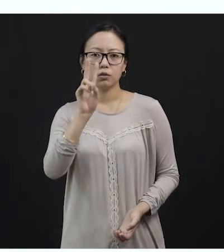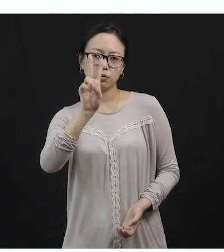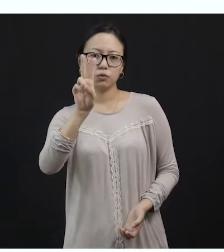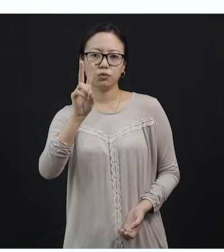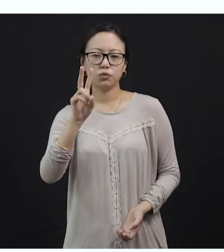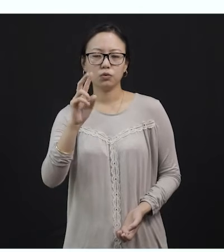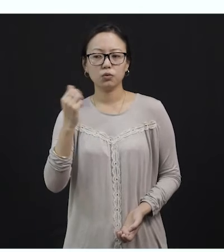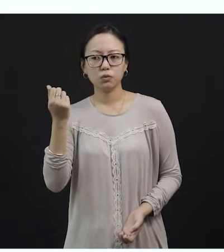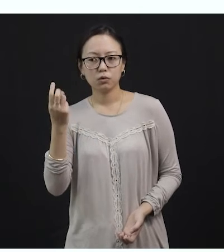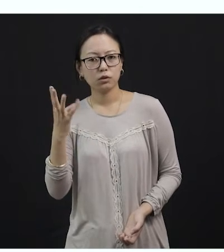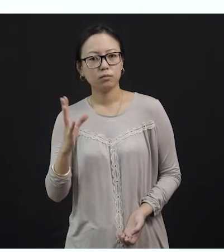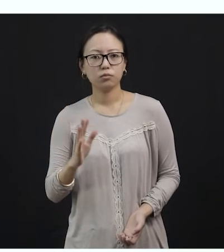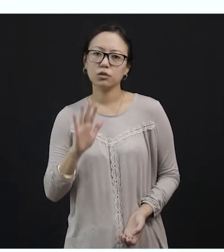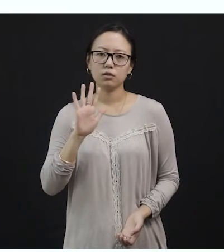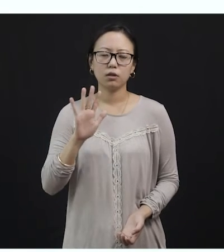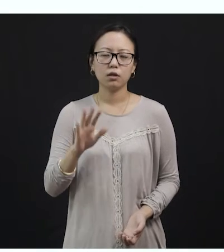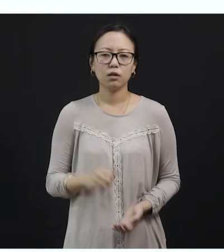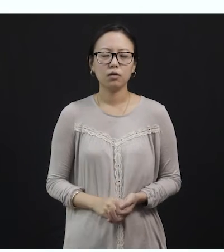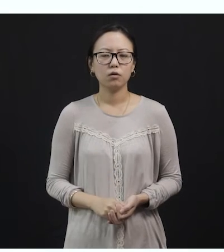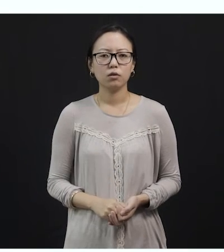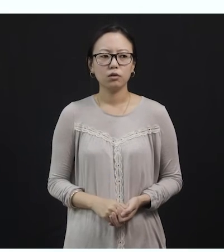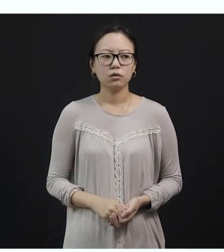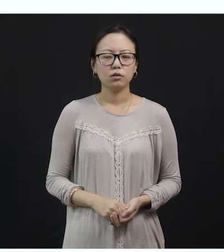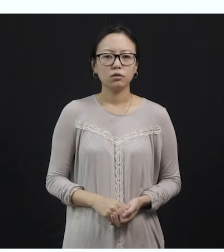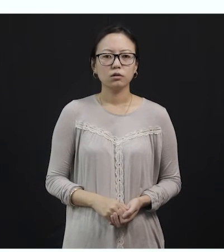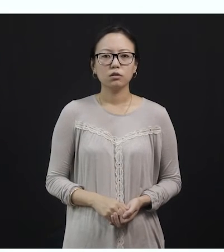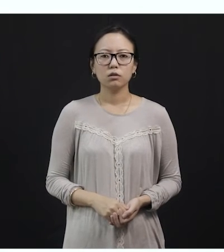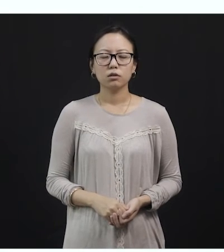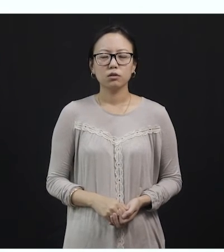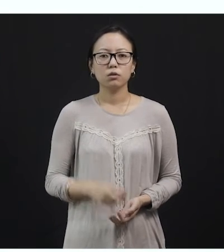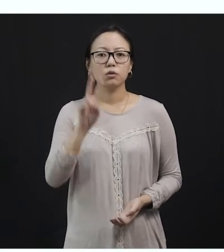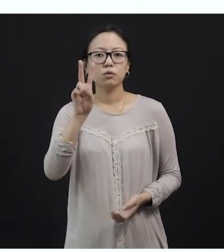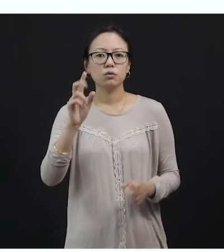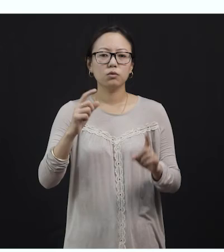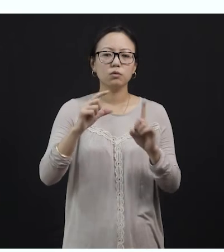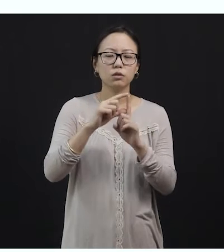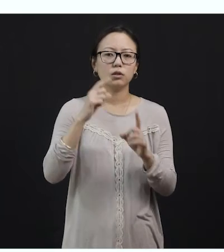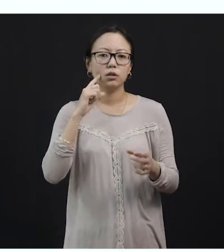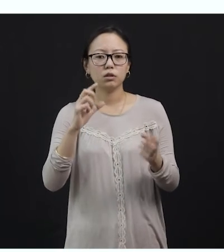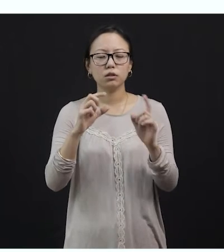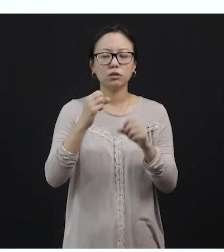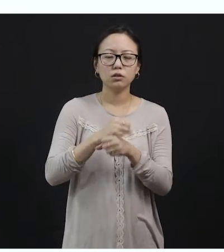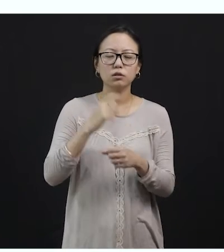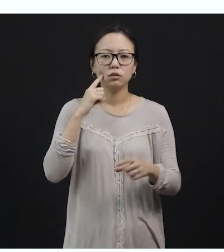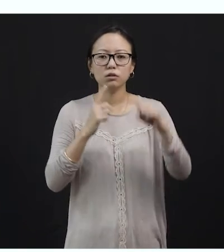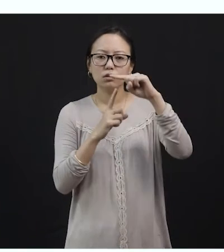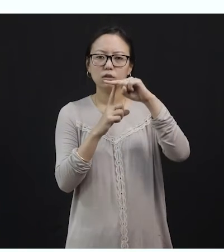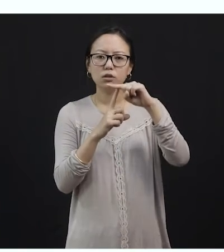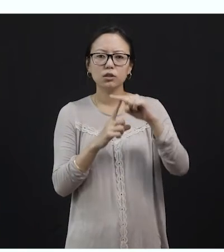digit means two numerals, they form a number, a single number, okay? Two numerals means, for example, you take